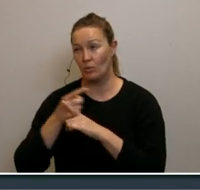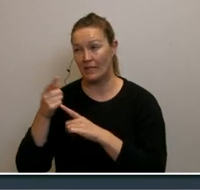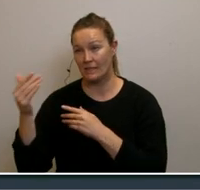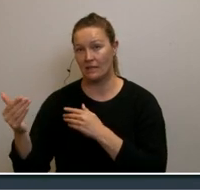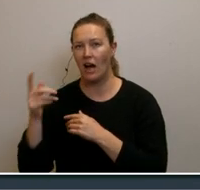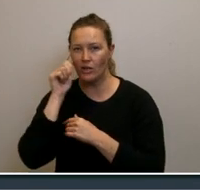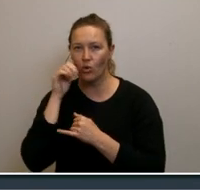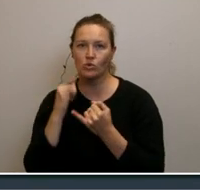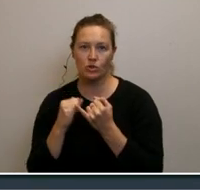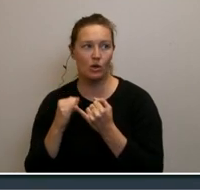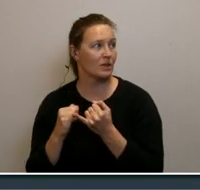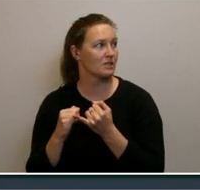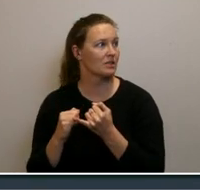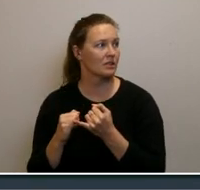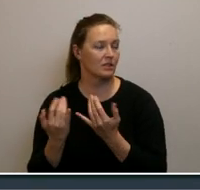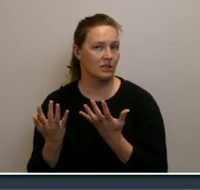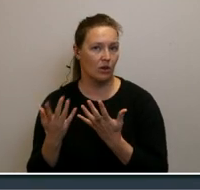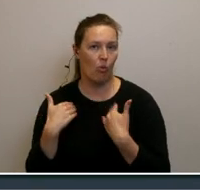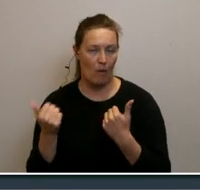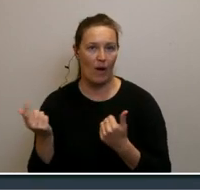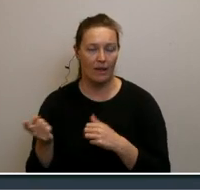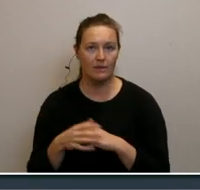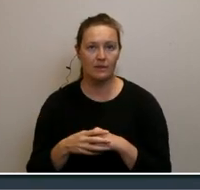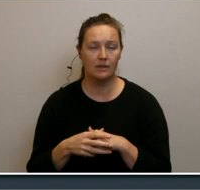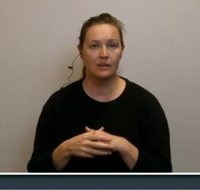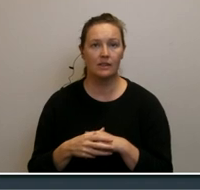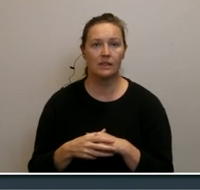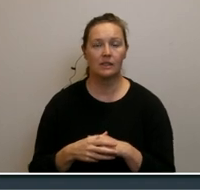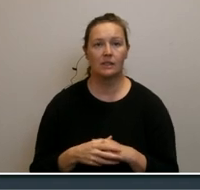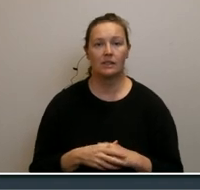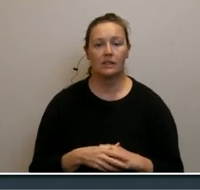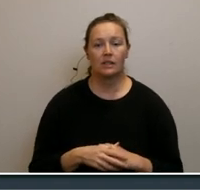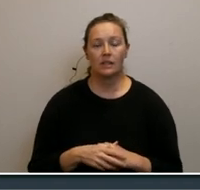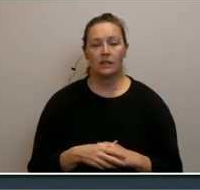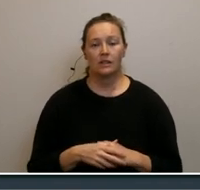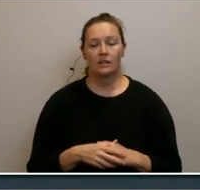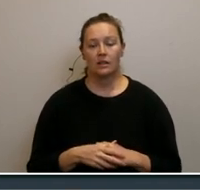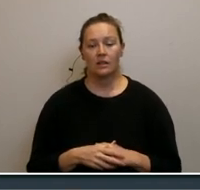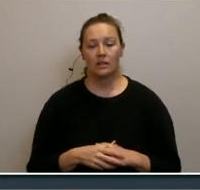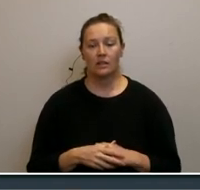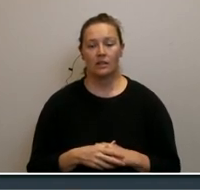Stuart pretty well, as you obviously do as well. So we see this project as being,